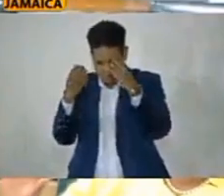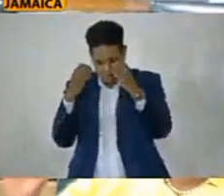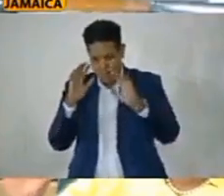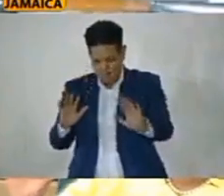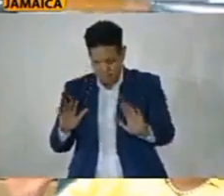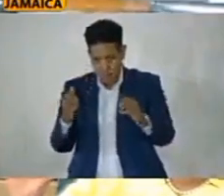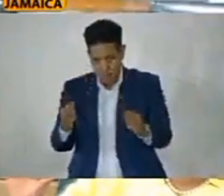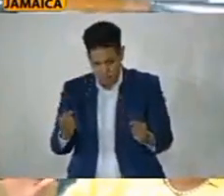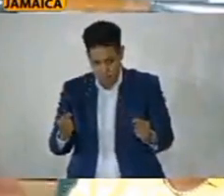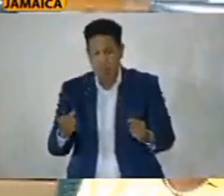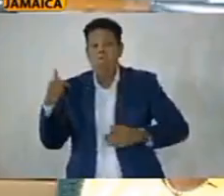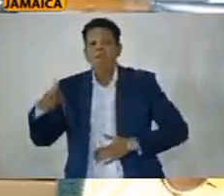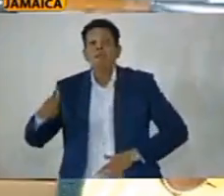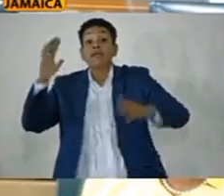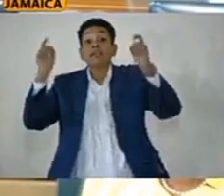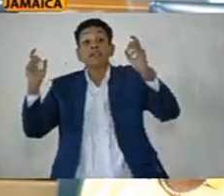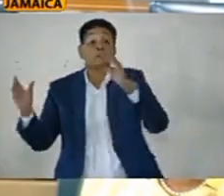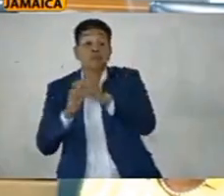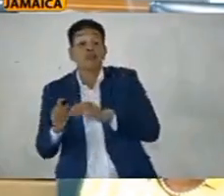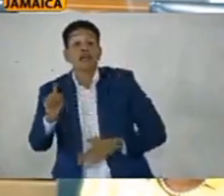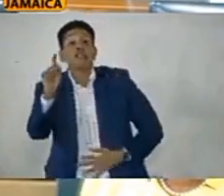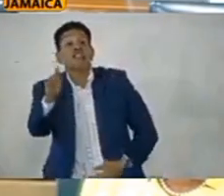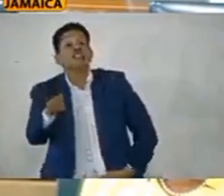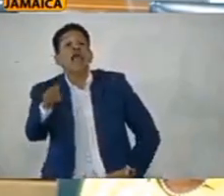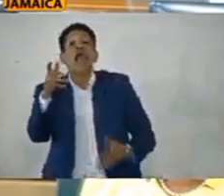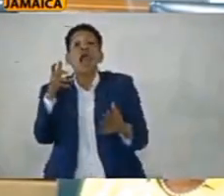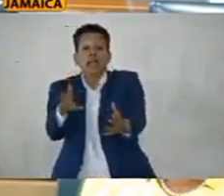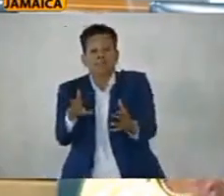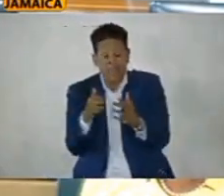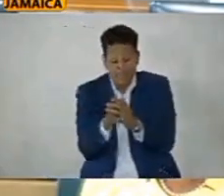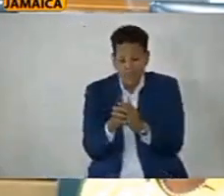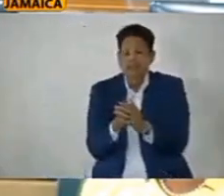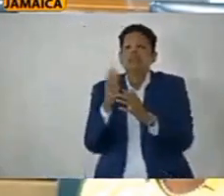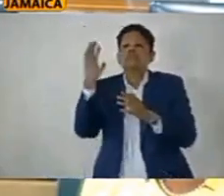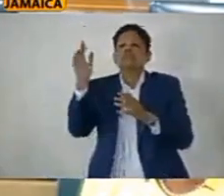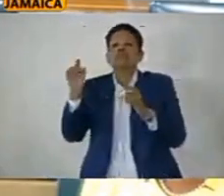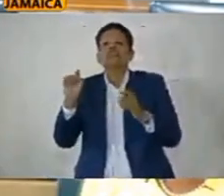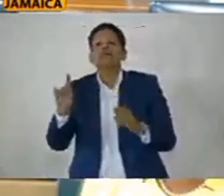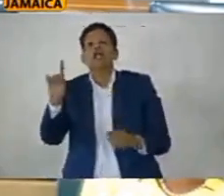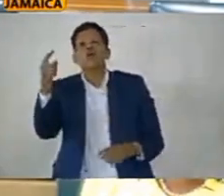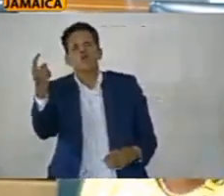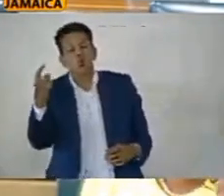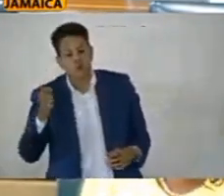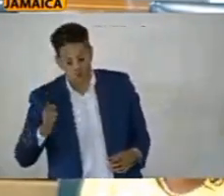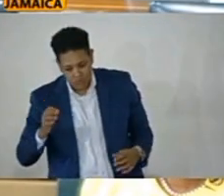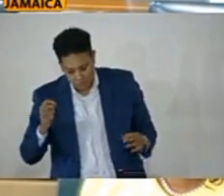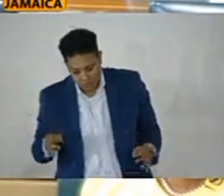The Speaker shall be the sole judge. So, members,